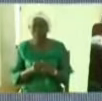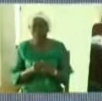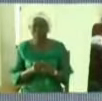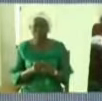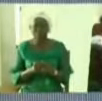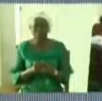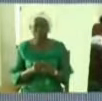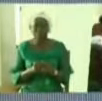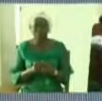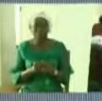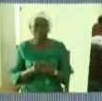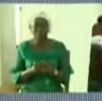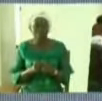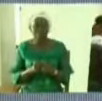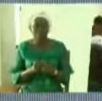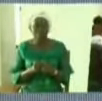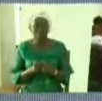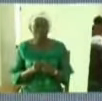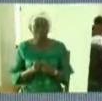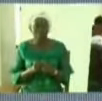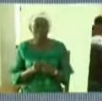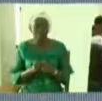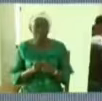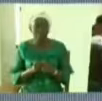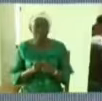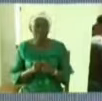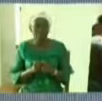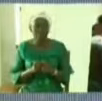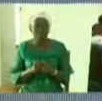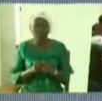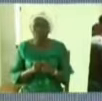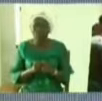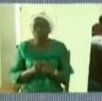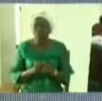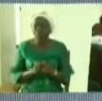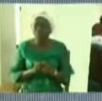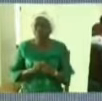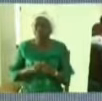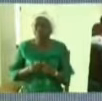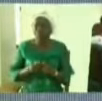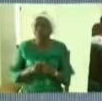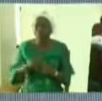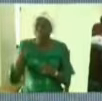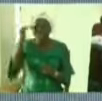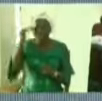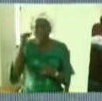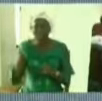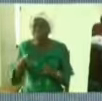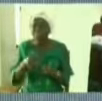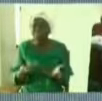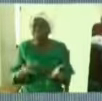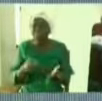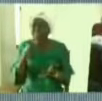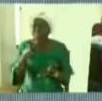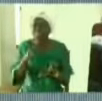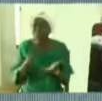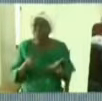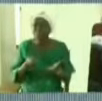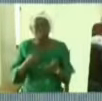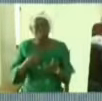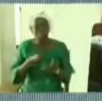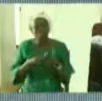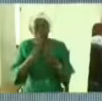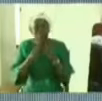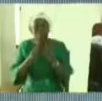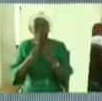the man in charge at the headquarters here said, today they want me to talk on